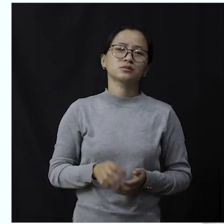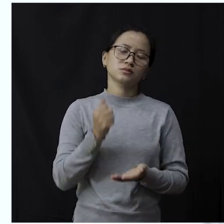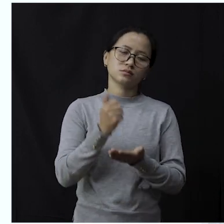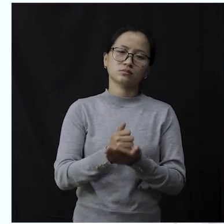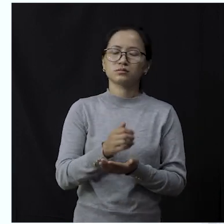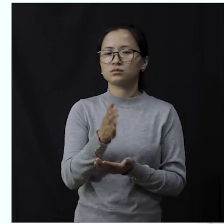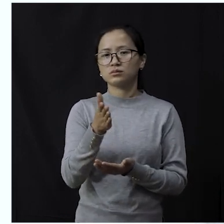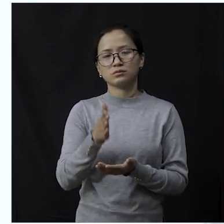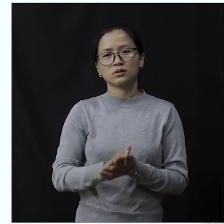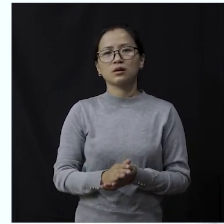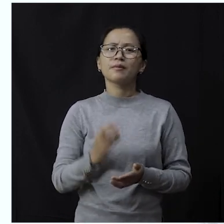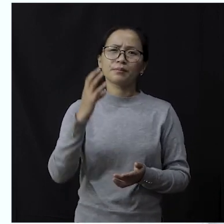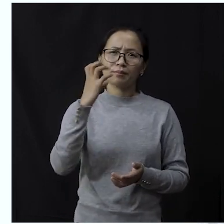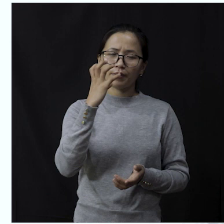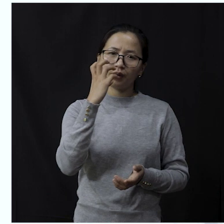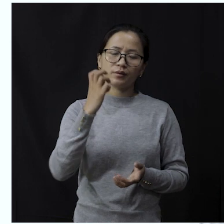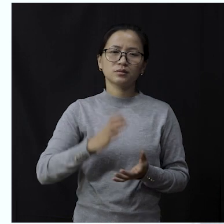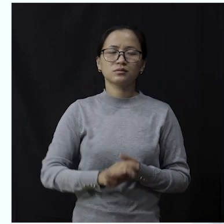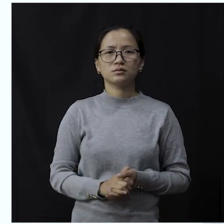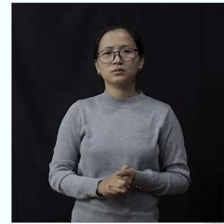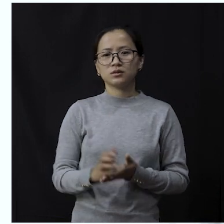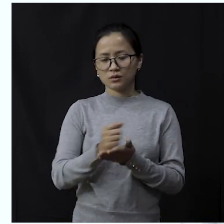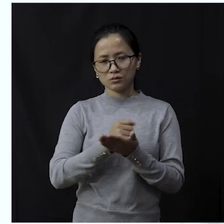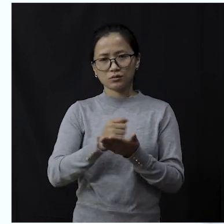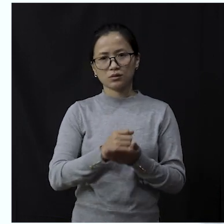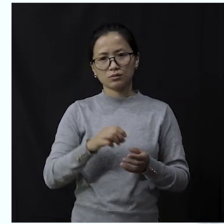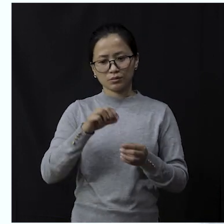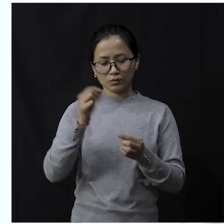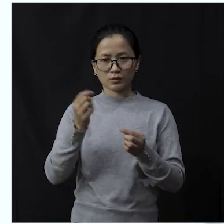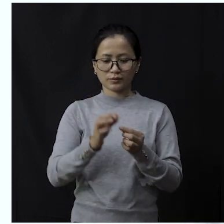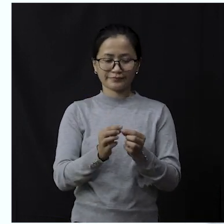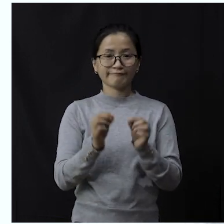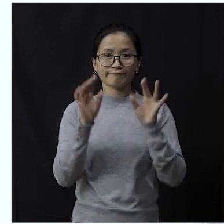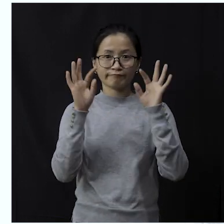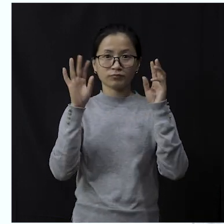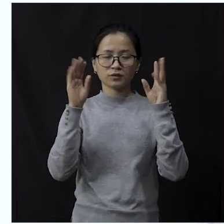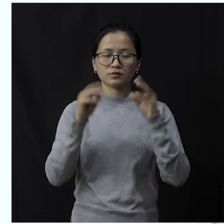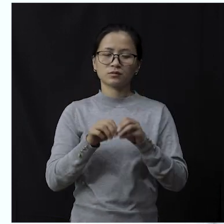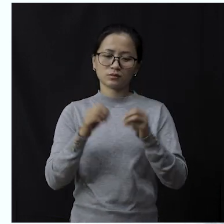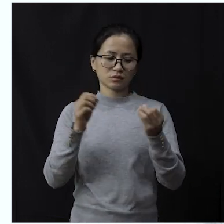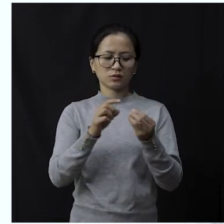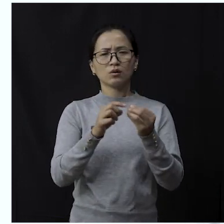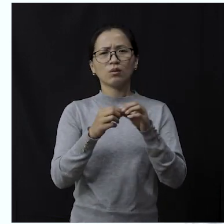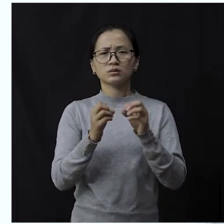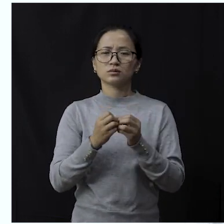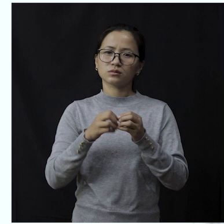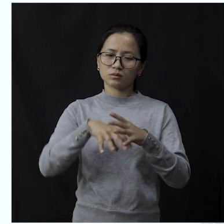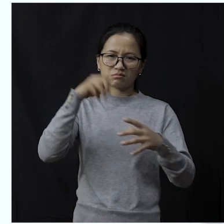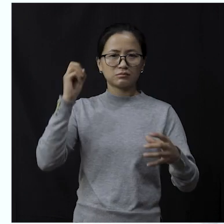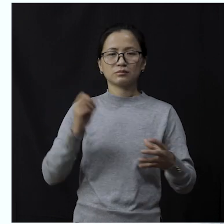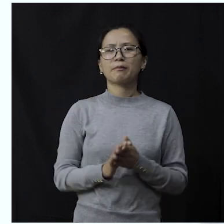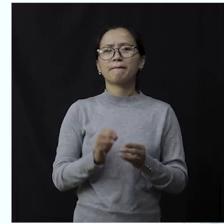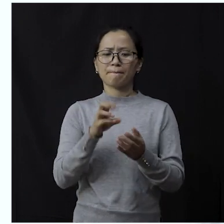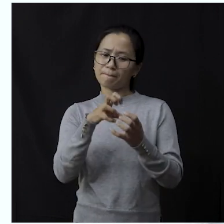not. Their beaks are aching. It's already paining. If you just try to pull with your finger, maybe your fingers will also come out. Your nails will also come